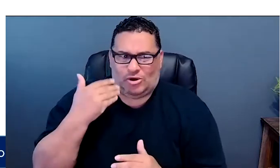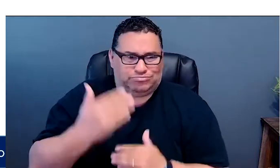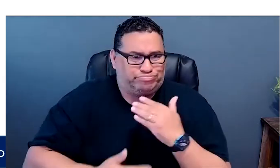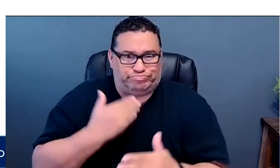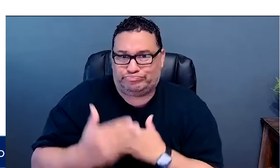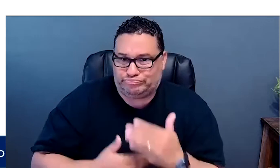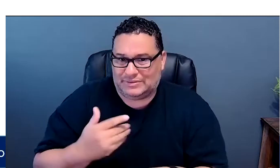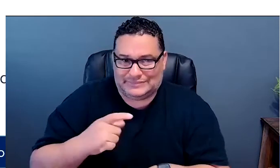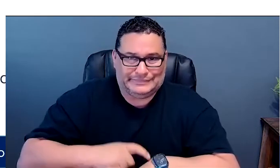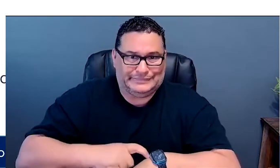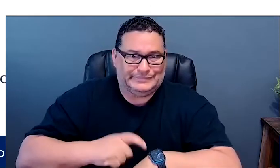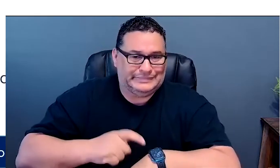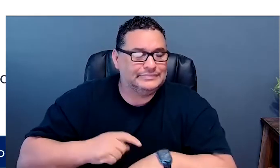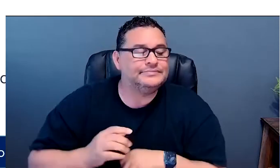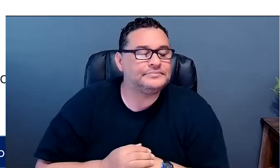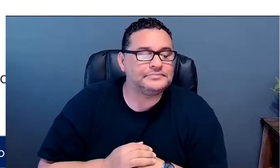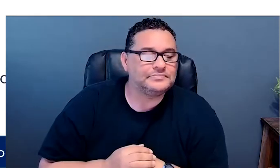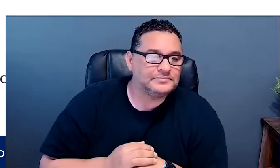road.